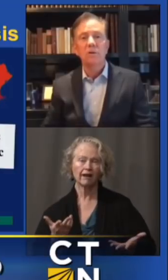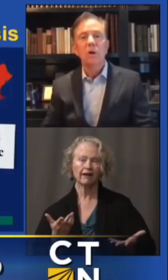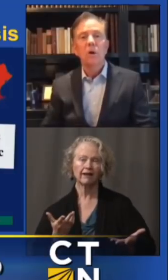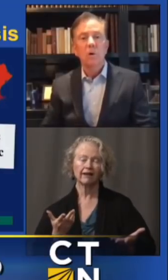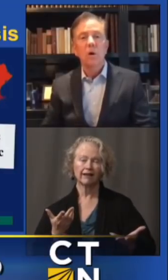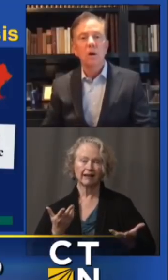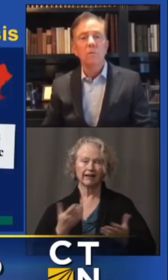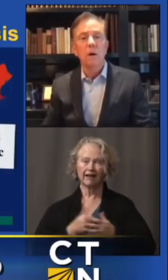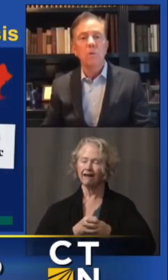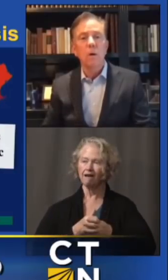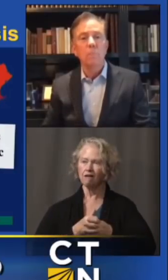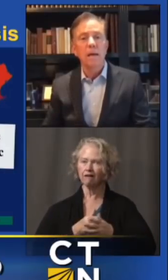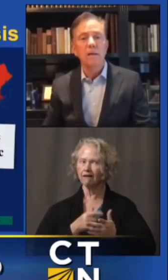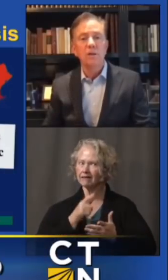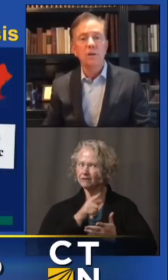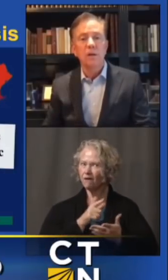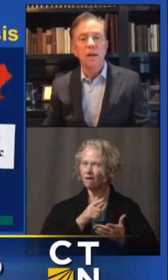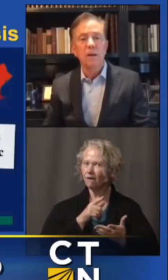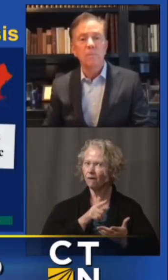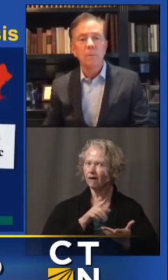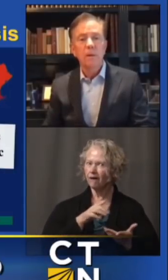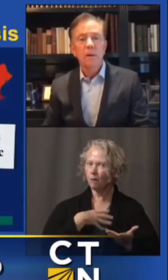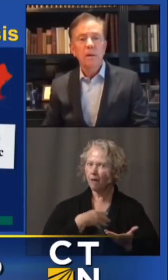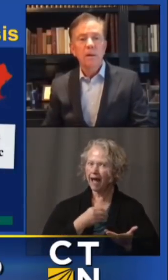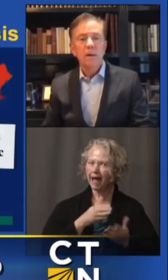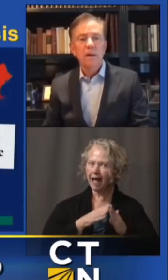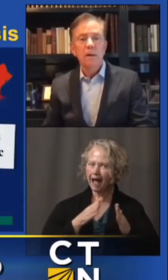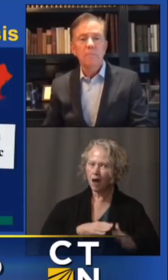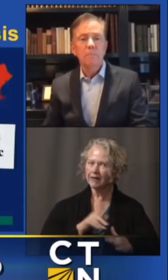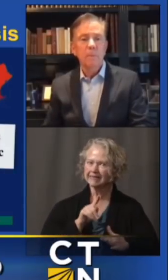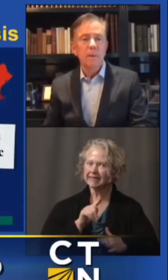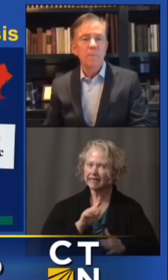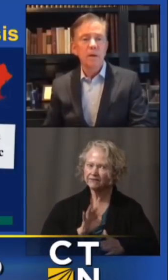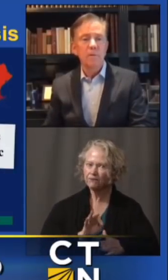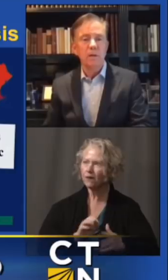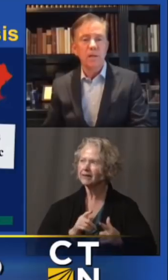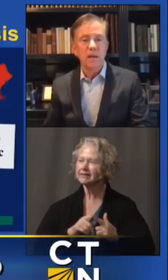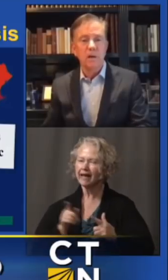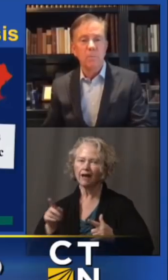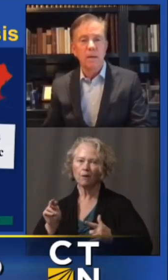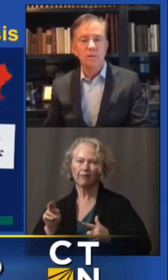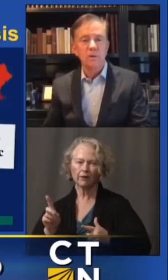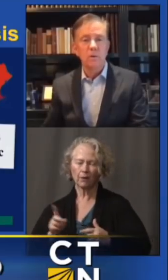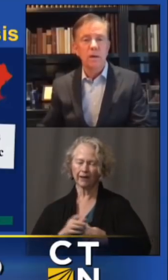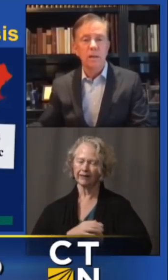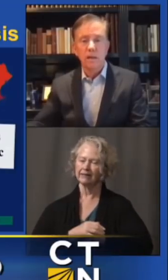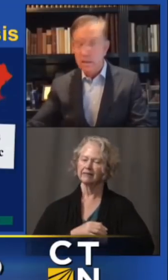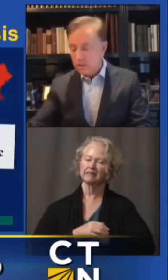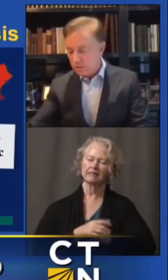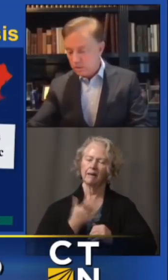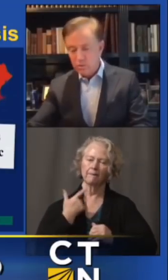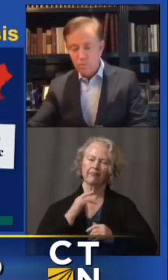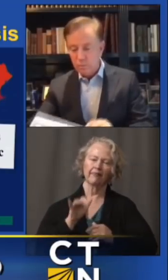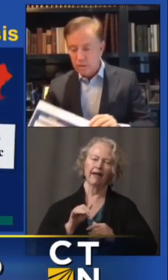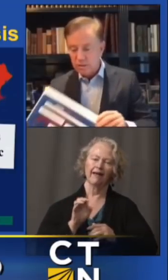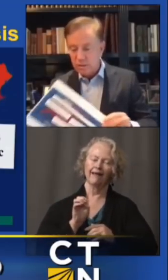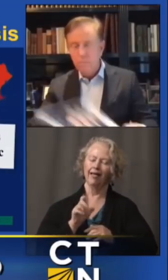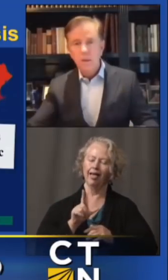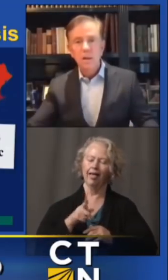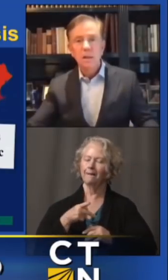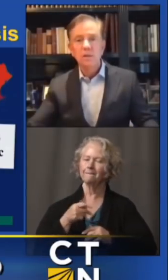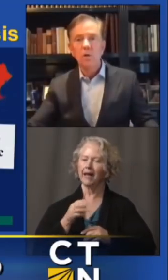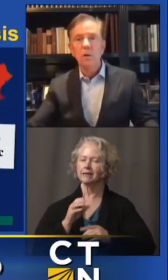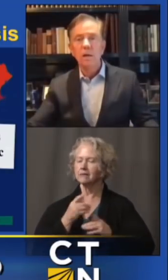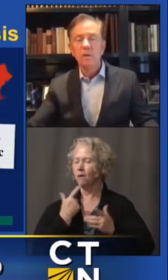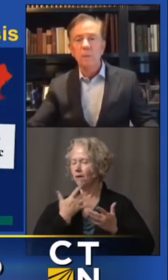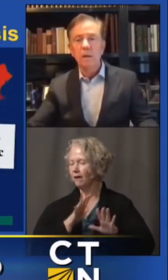House are all on one page here now. I'm not going to read you that El Paso headline. That's just too depressing.